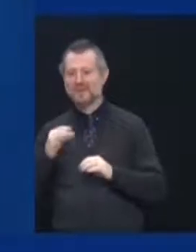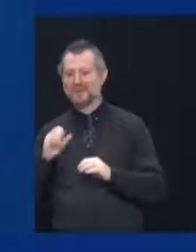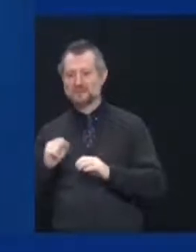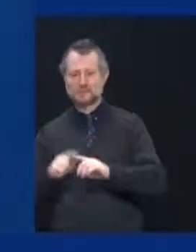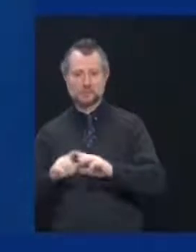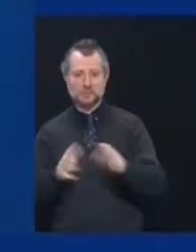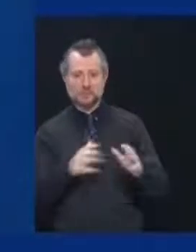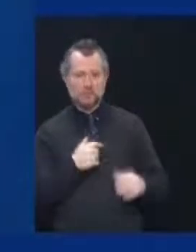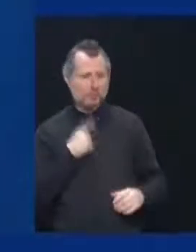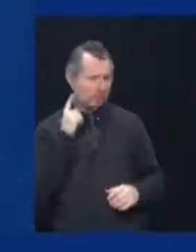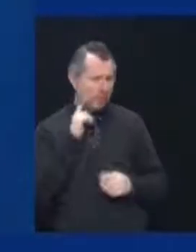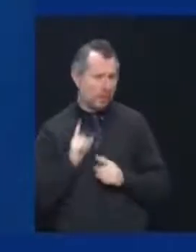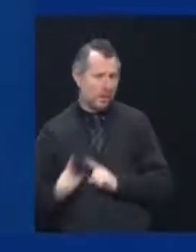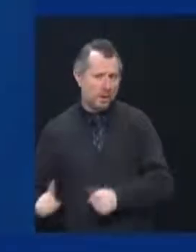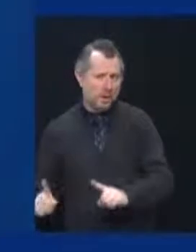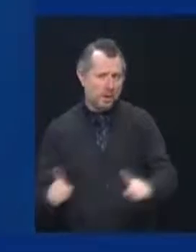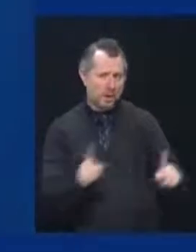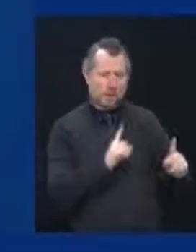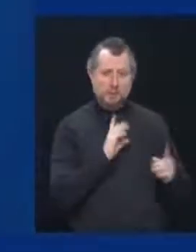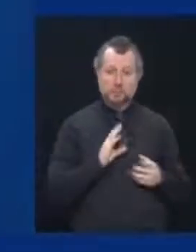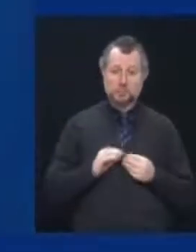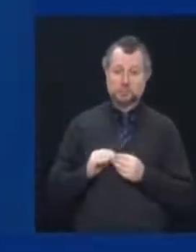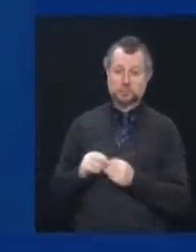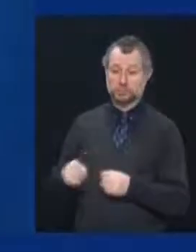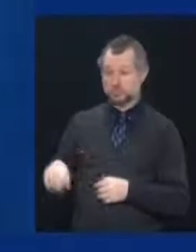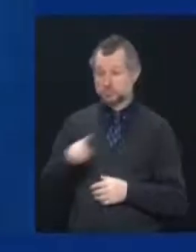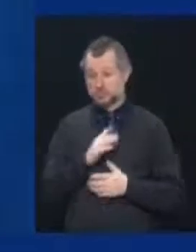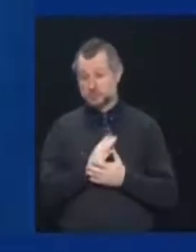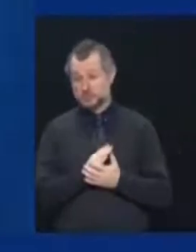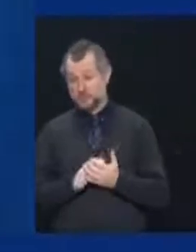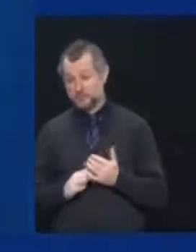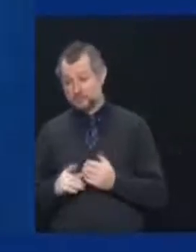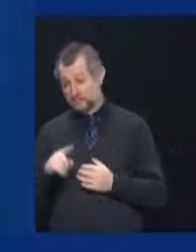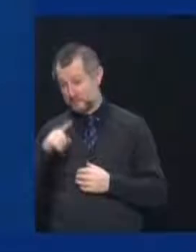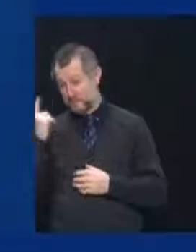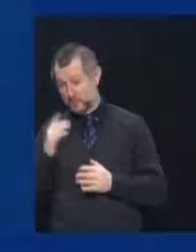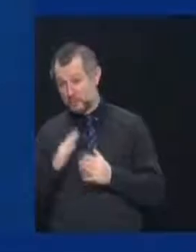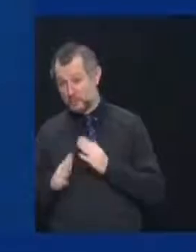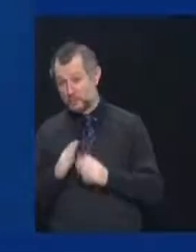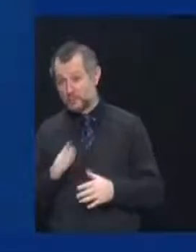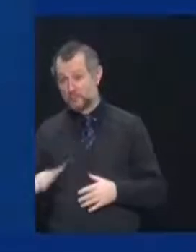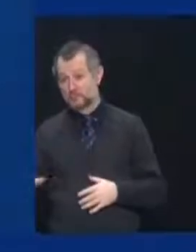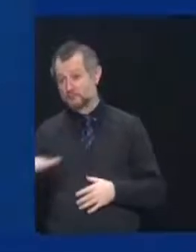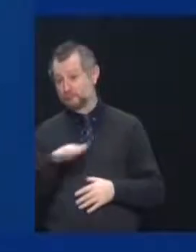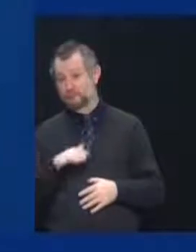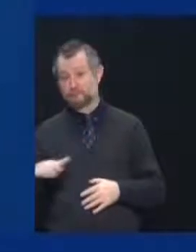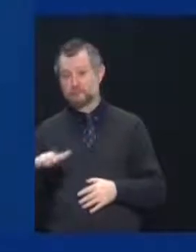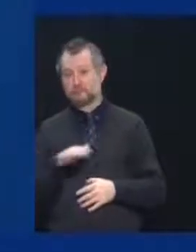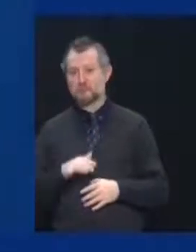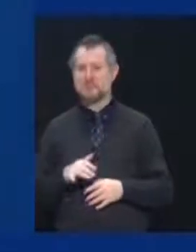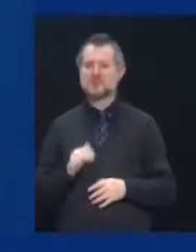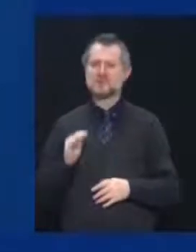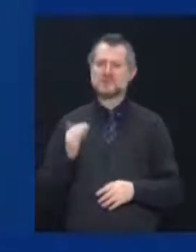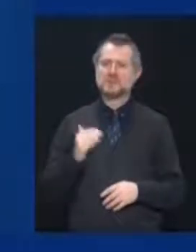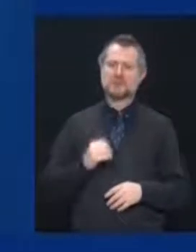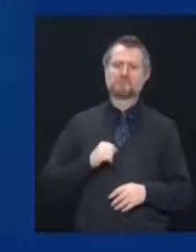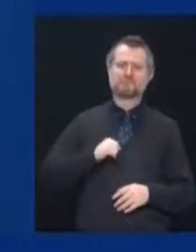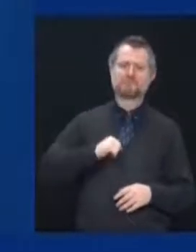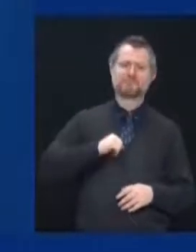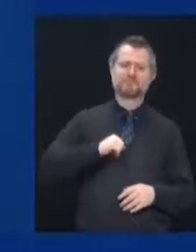that some members of the black community are less accepting of the